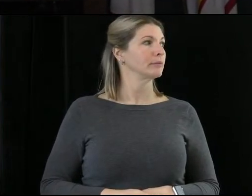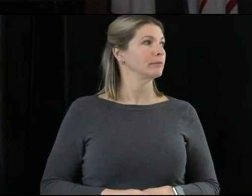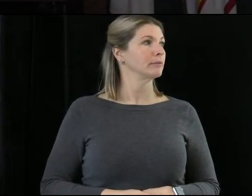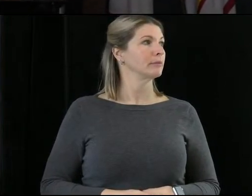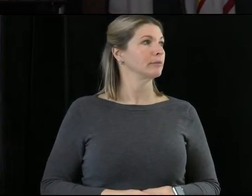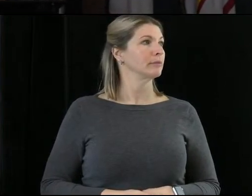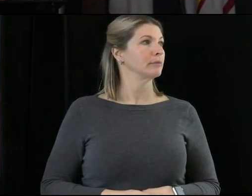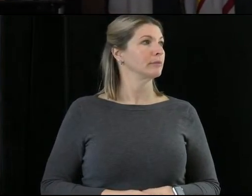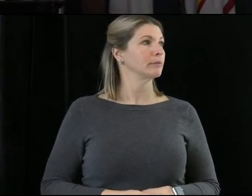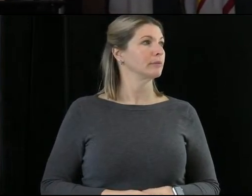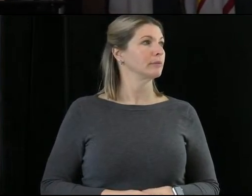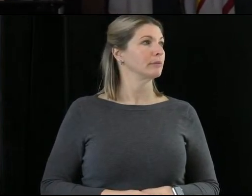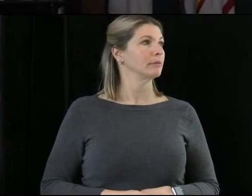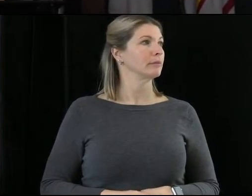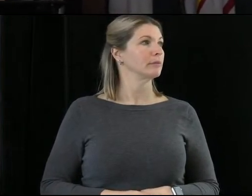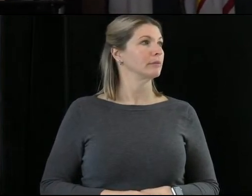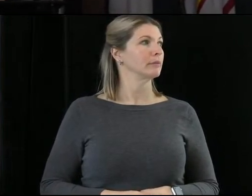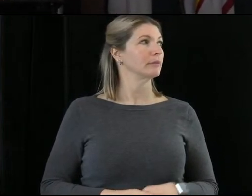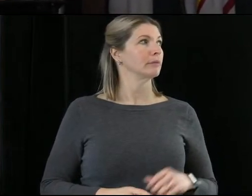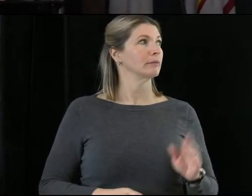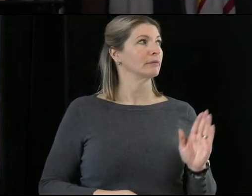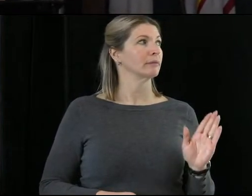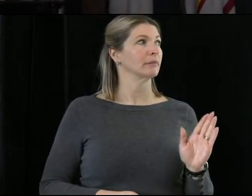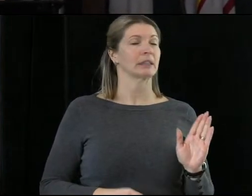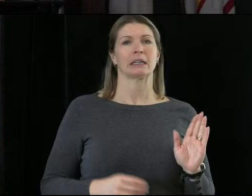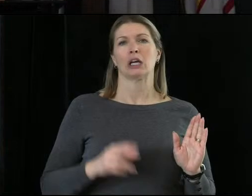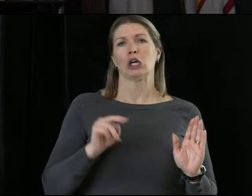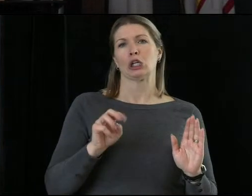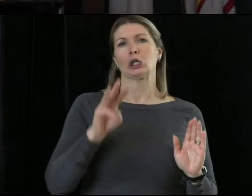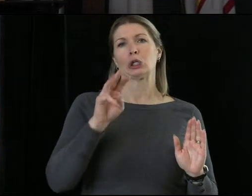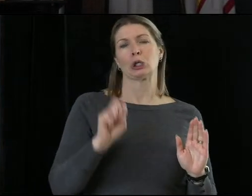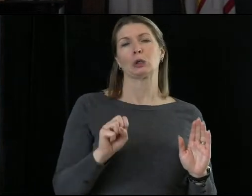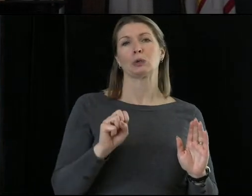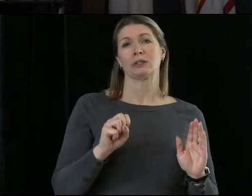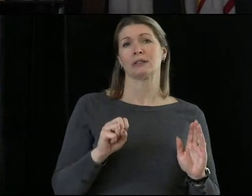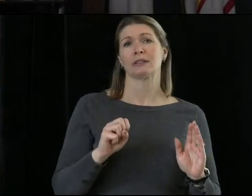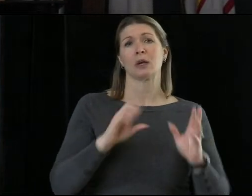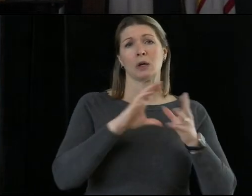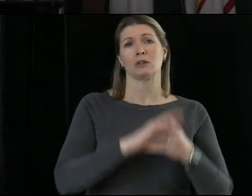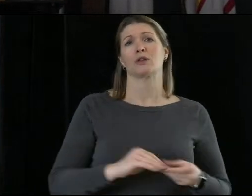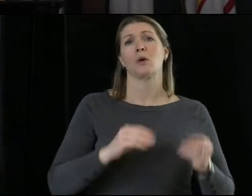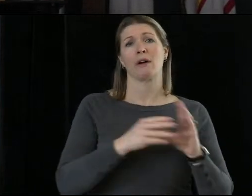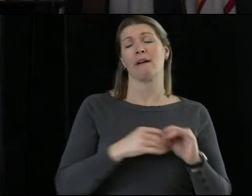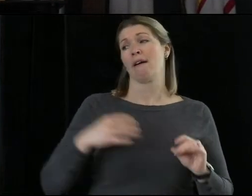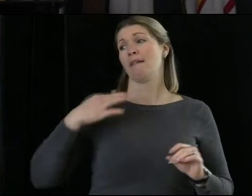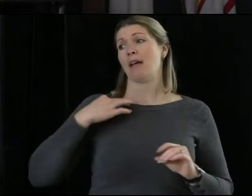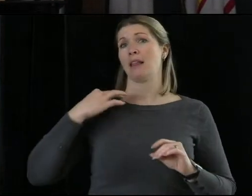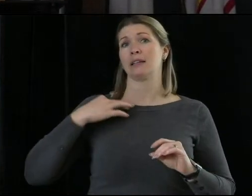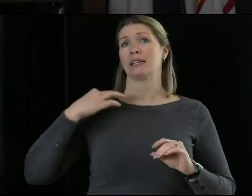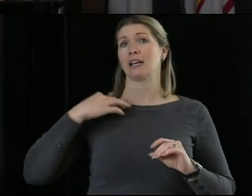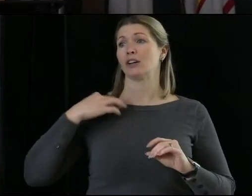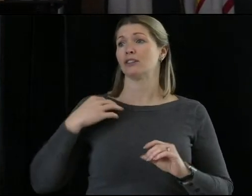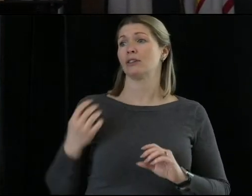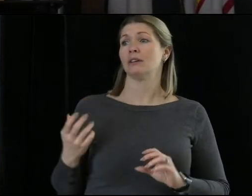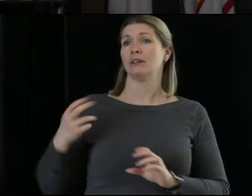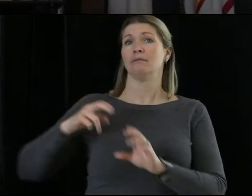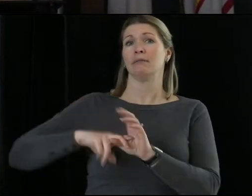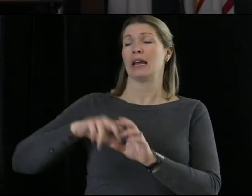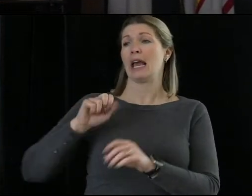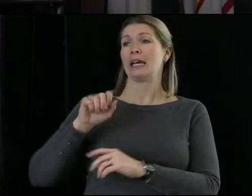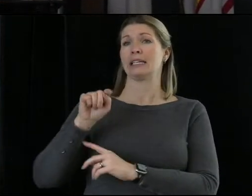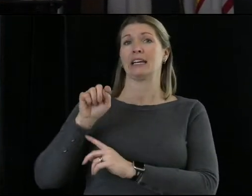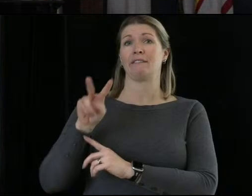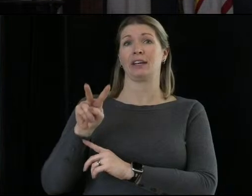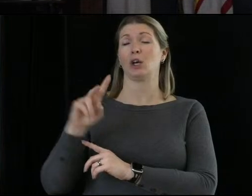This is a news story. You know, volunteers take to ATVs to search for Courtney Lake near the Ghouls. I can tell you,